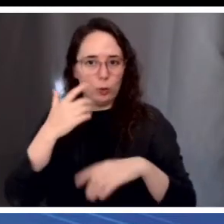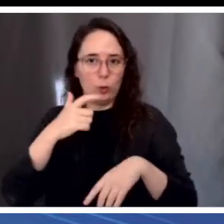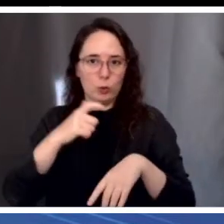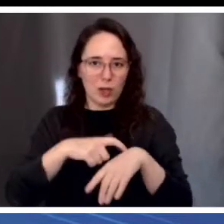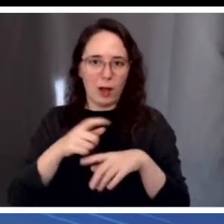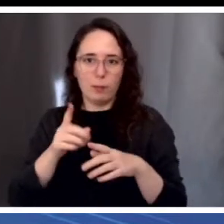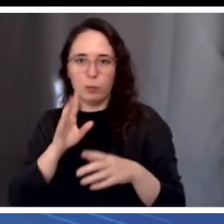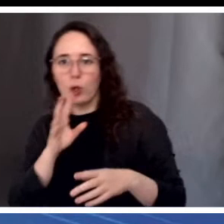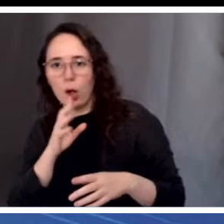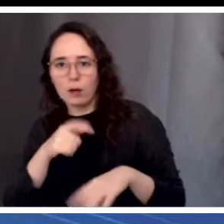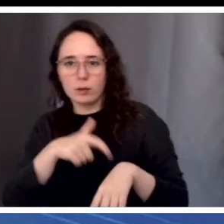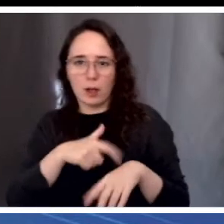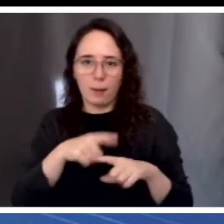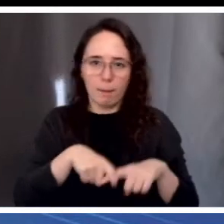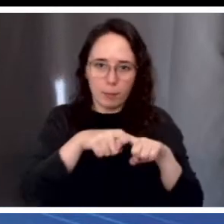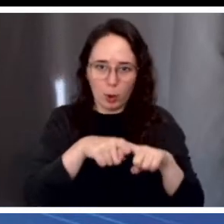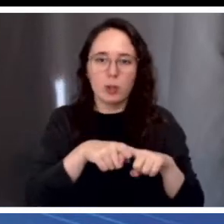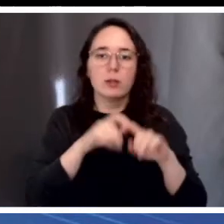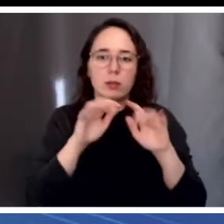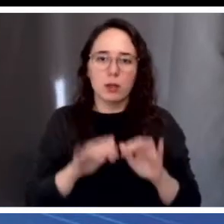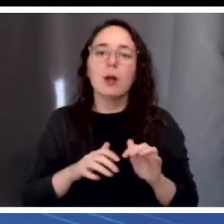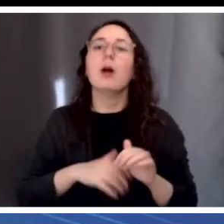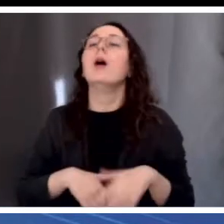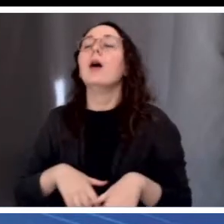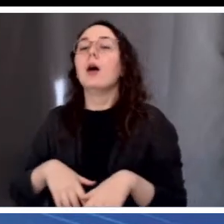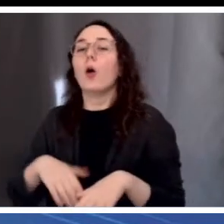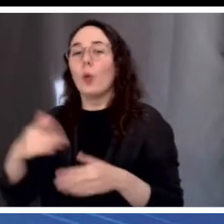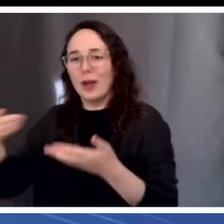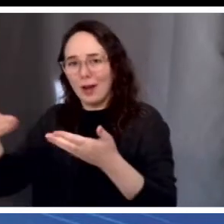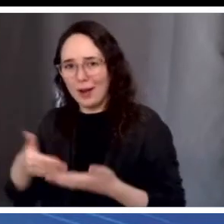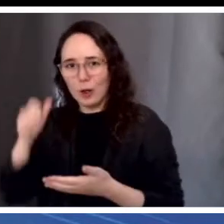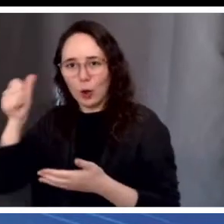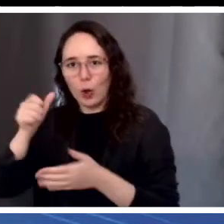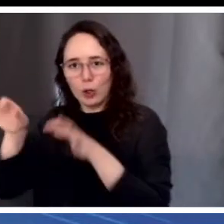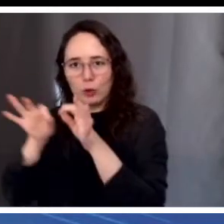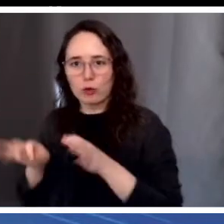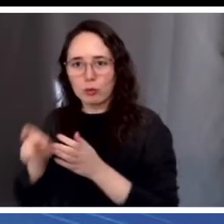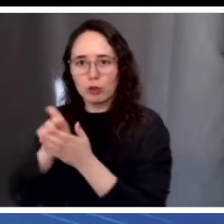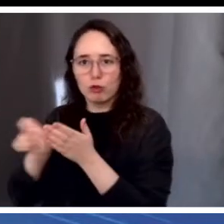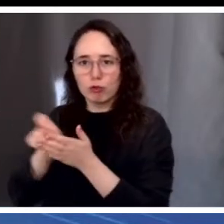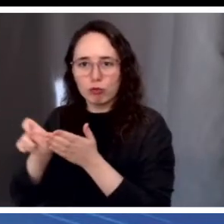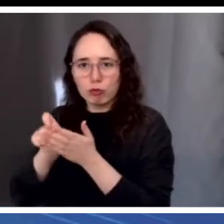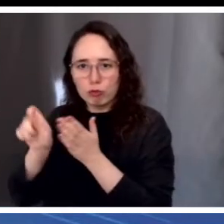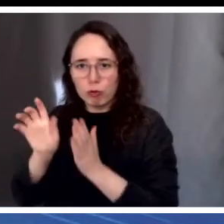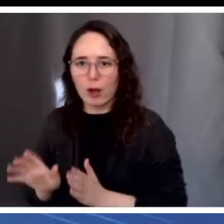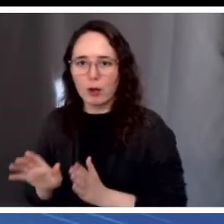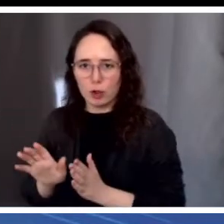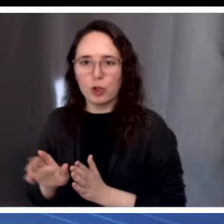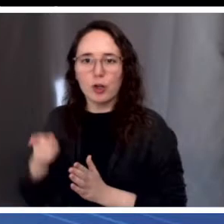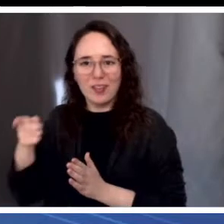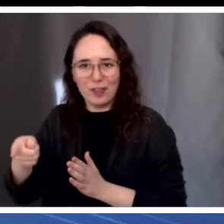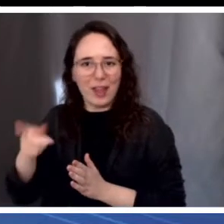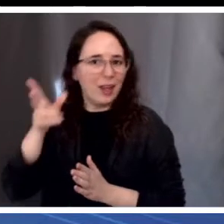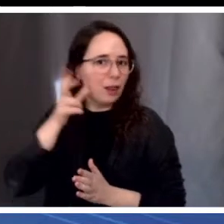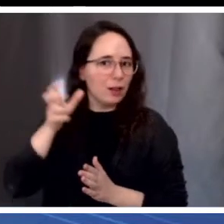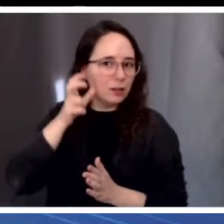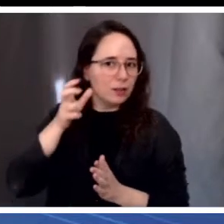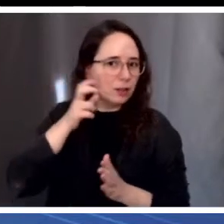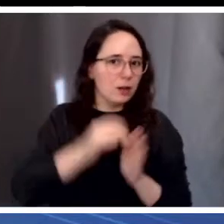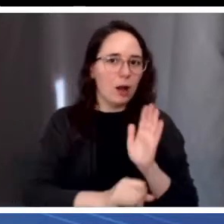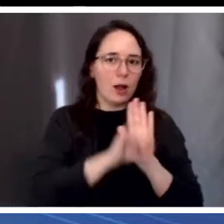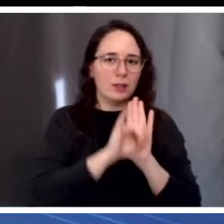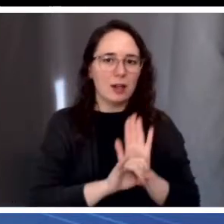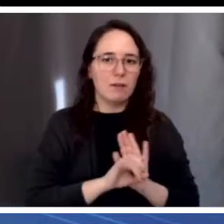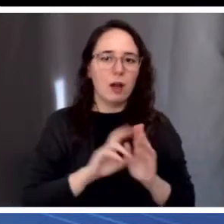this as their profession, which takes an enormous amount of time for them to then identify all the natural pauses, define and